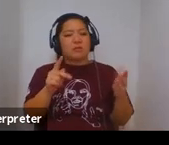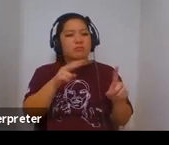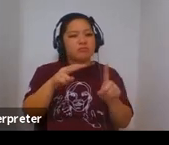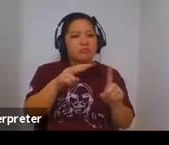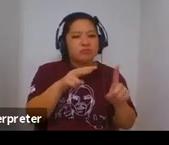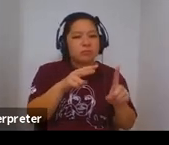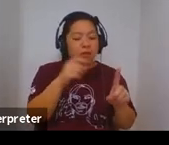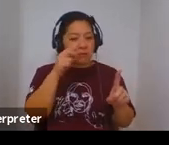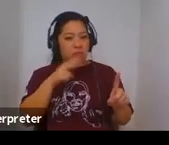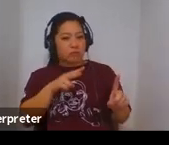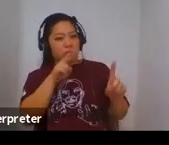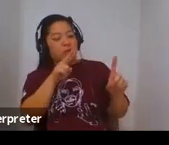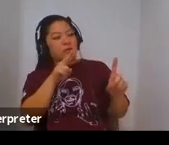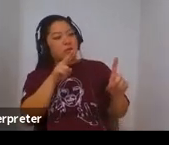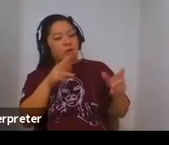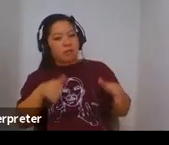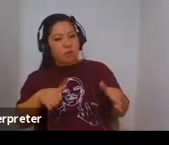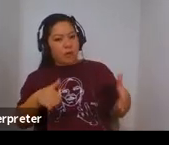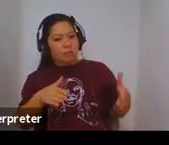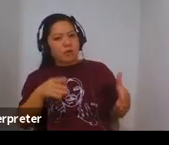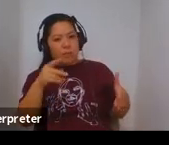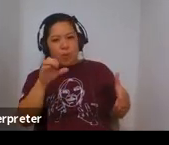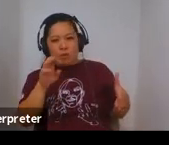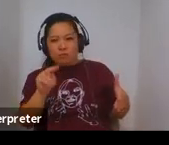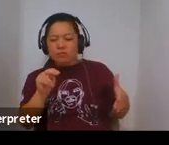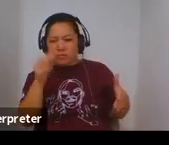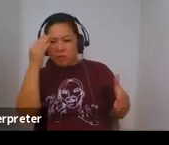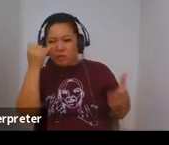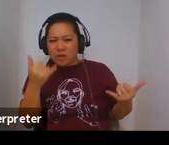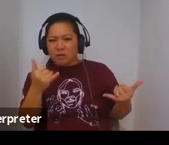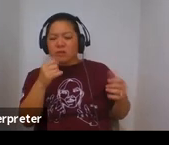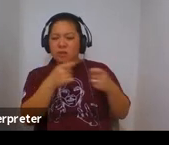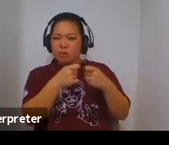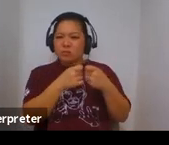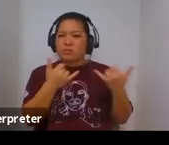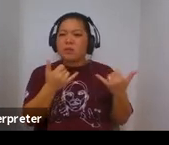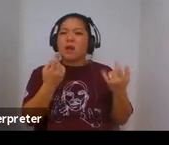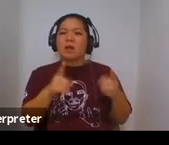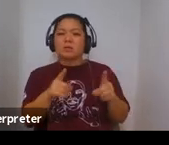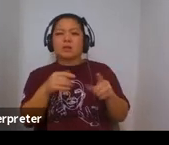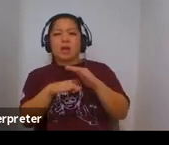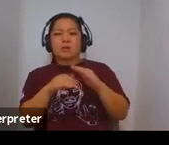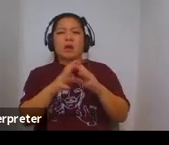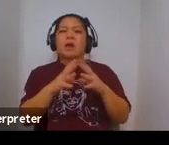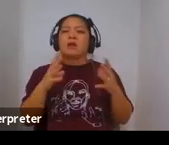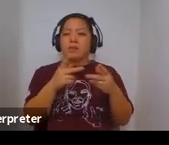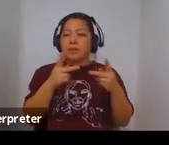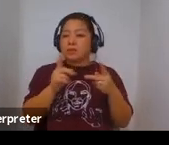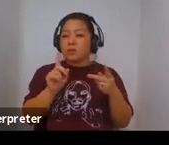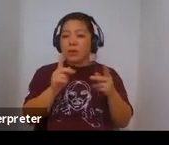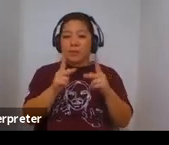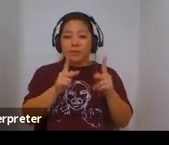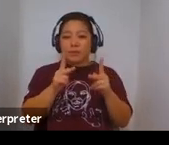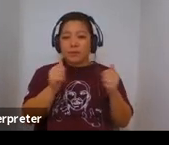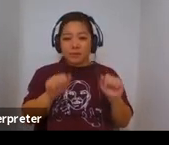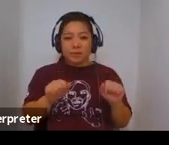photos, revenge porn, especially with our electronic access right now. There is, you know, a lot of places where people